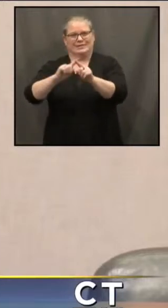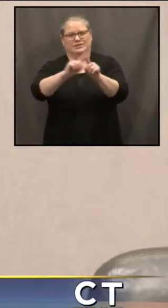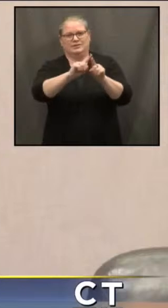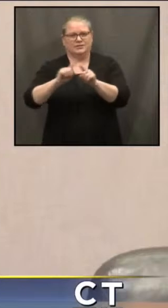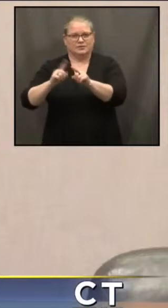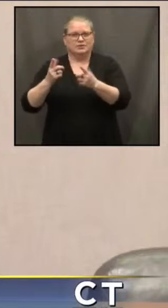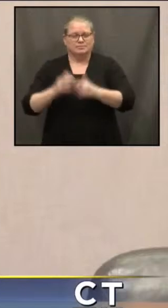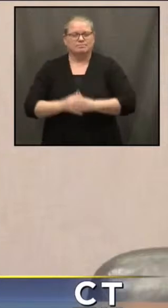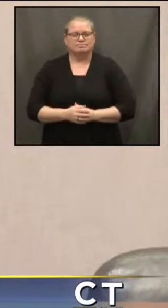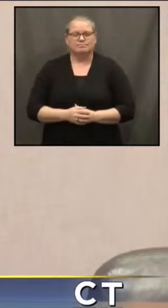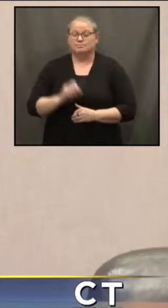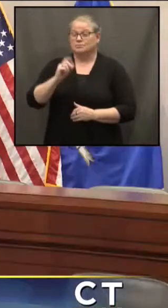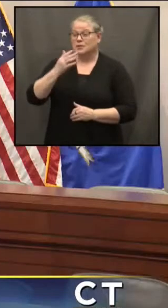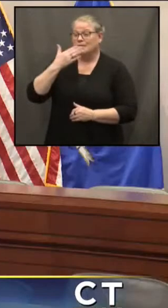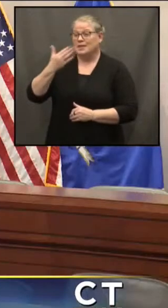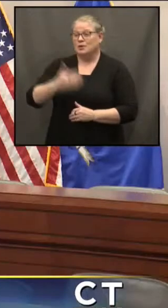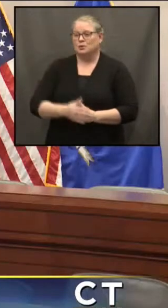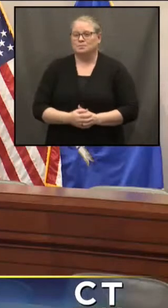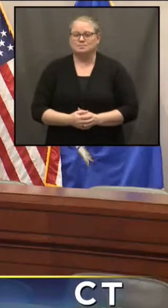Okay, thank you.